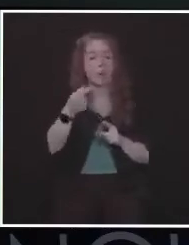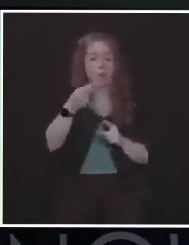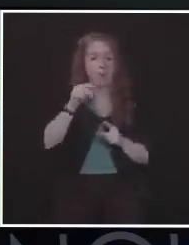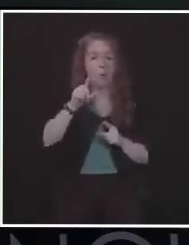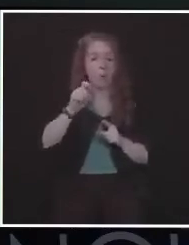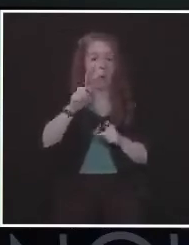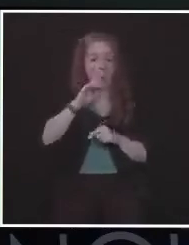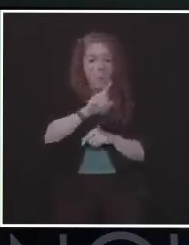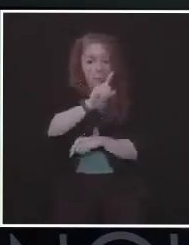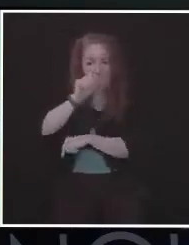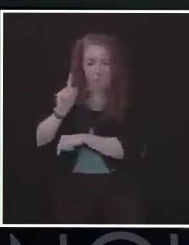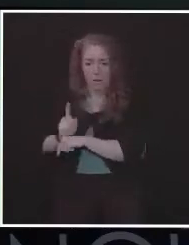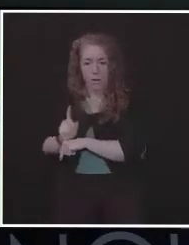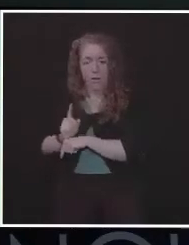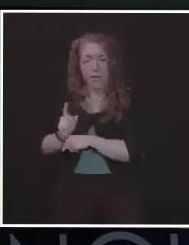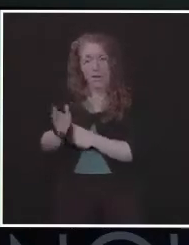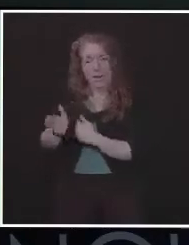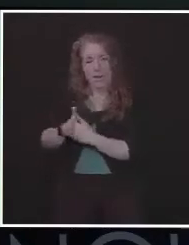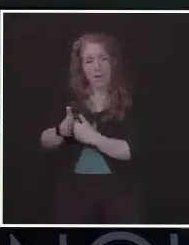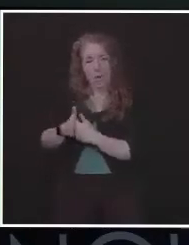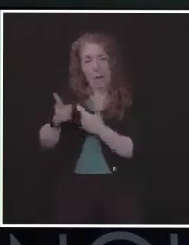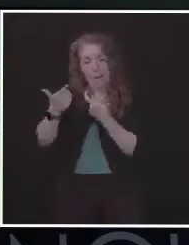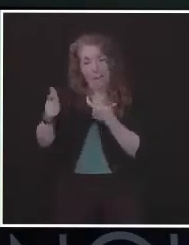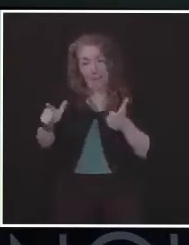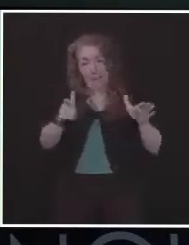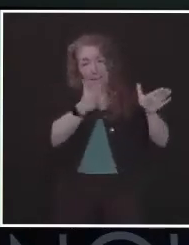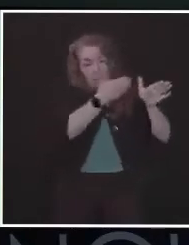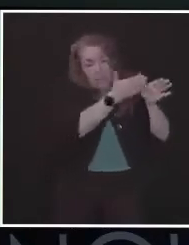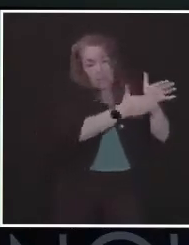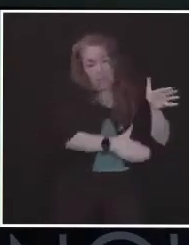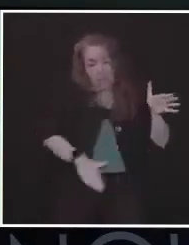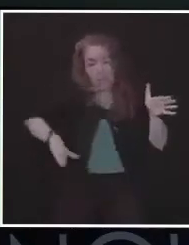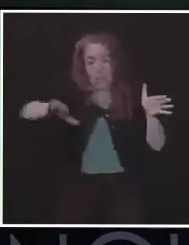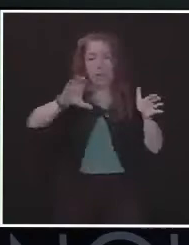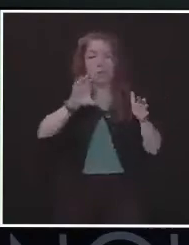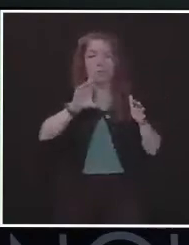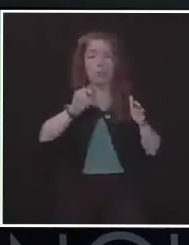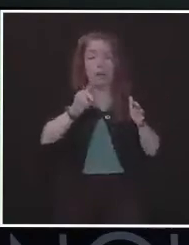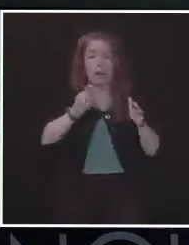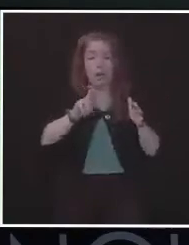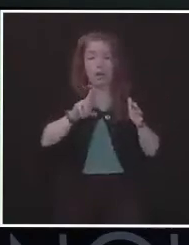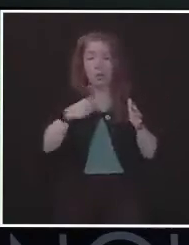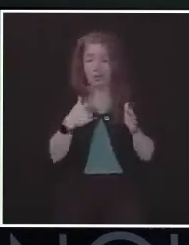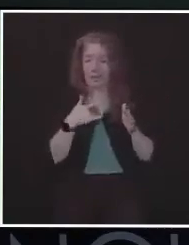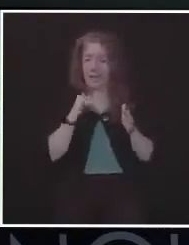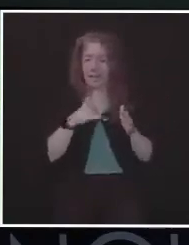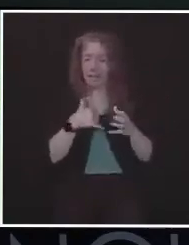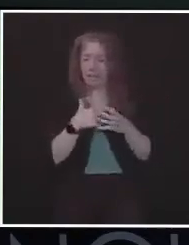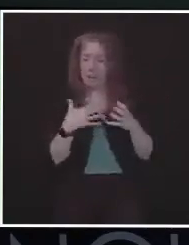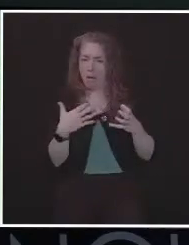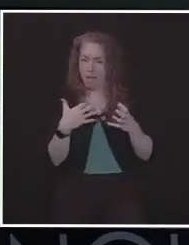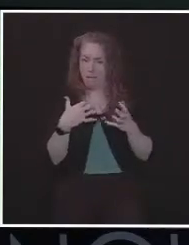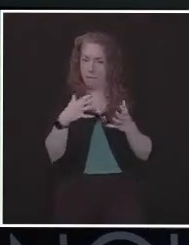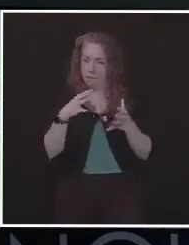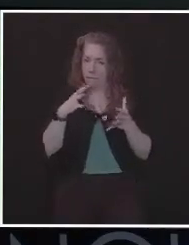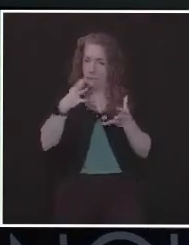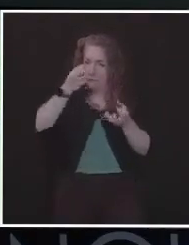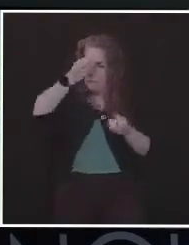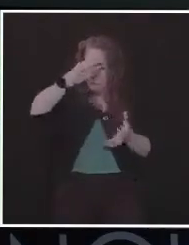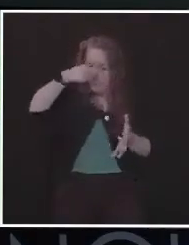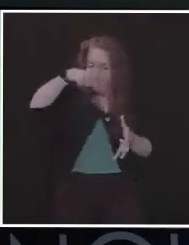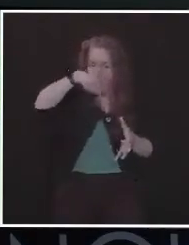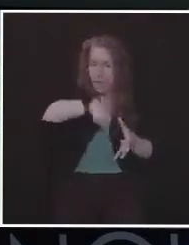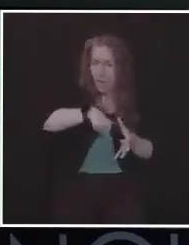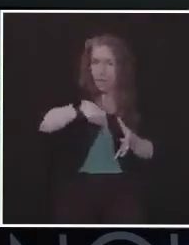the edge of a big crater there, which we think has a lot of geological promise, and it's